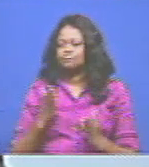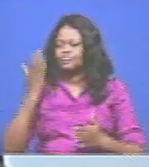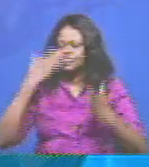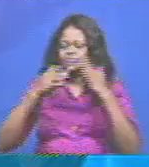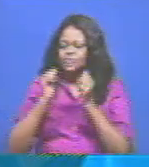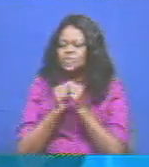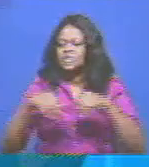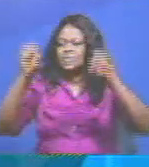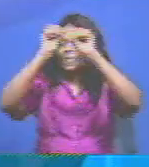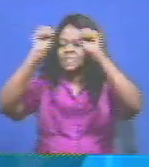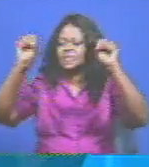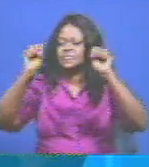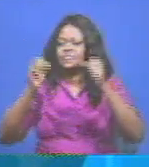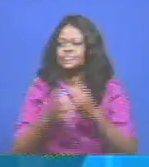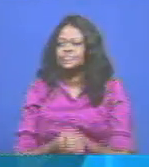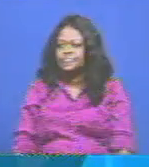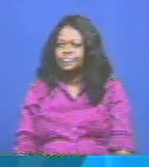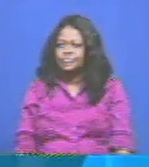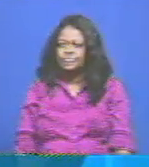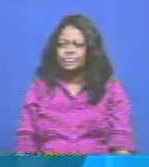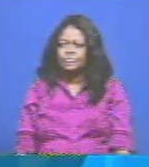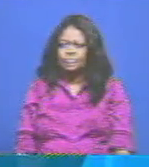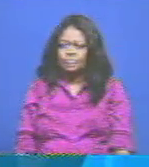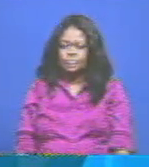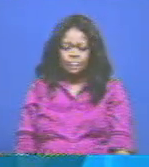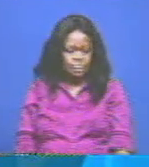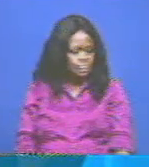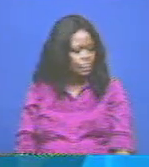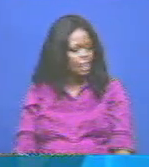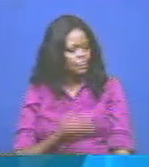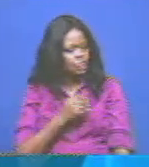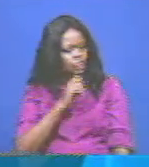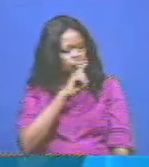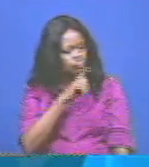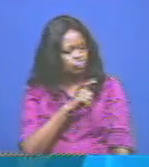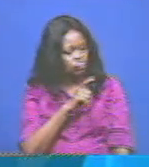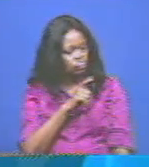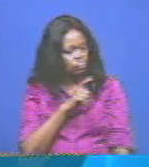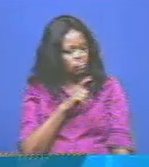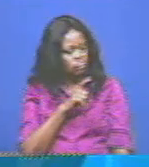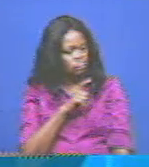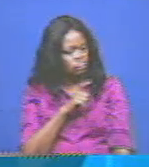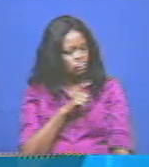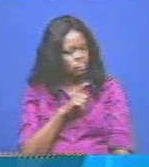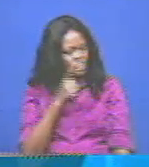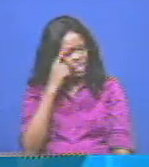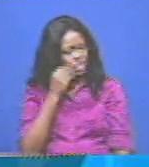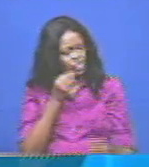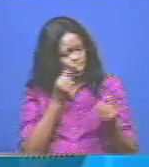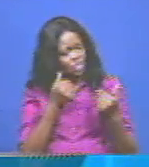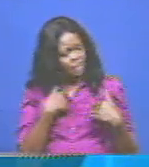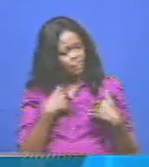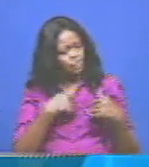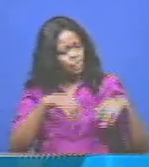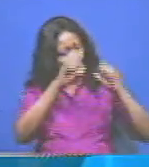Indeed, as Martin has alluded, and I actually wanted to ask, do you think there is a solution to President Uhuru